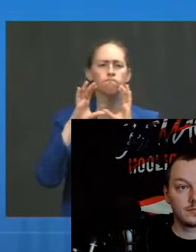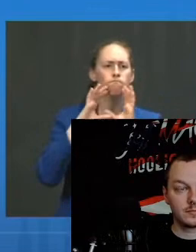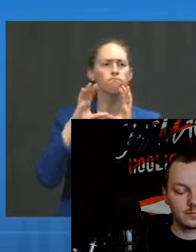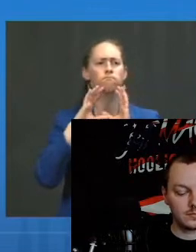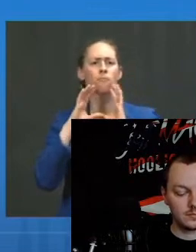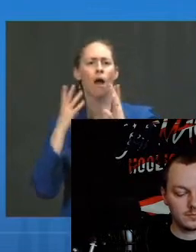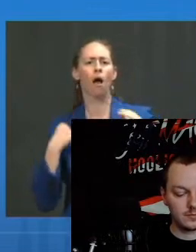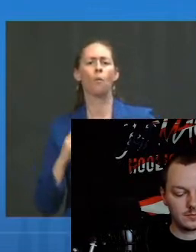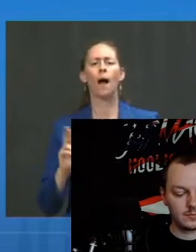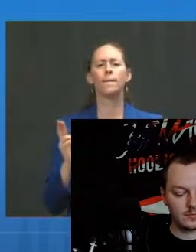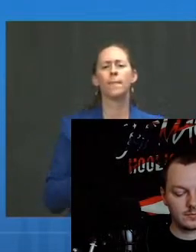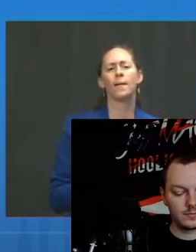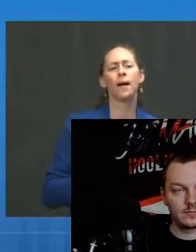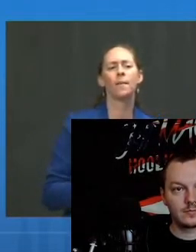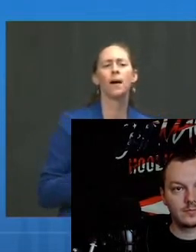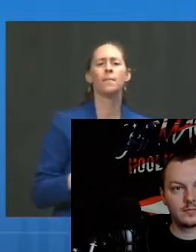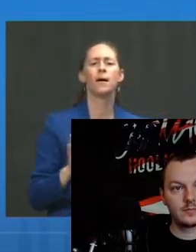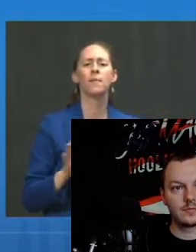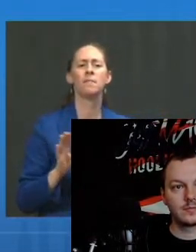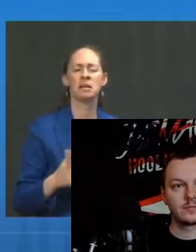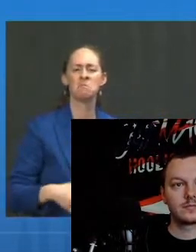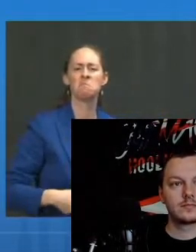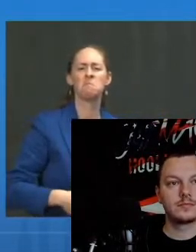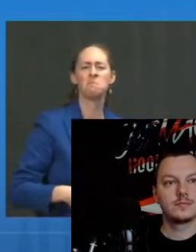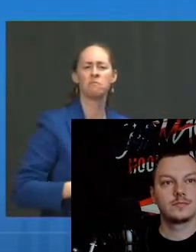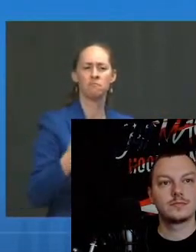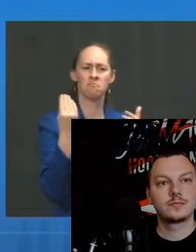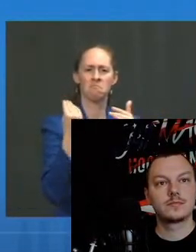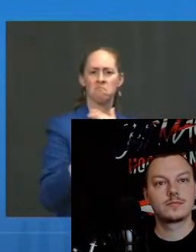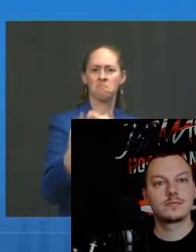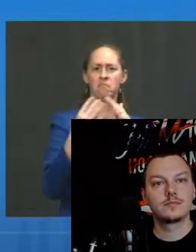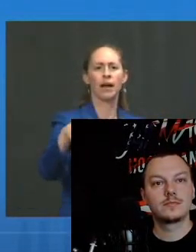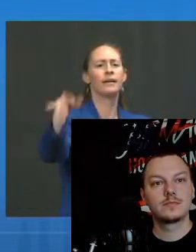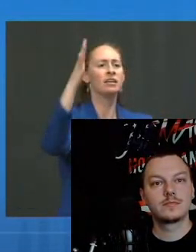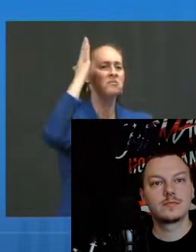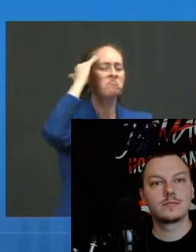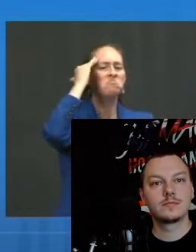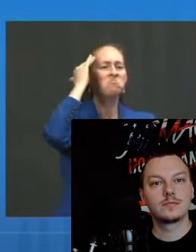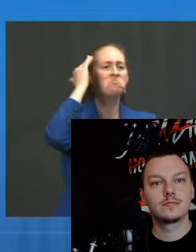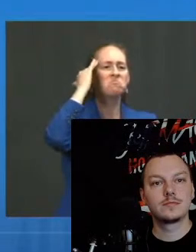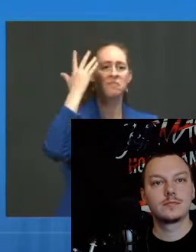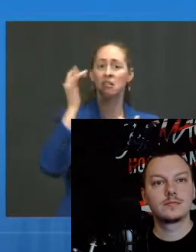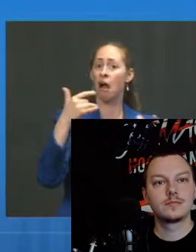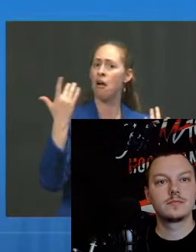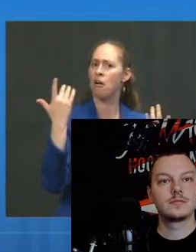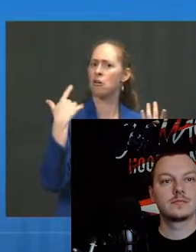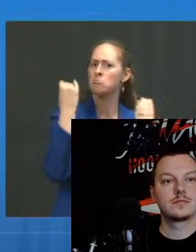sense of what may come. And that's what we were doing with that announcement. Thanks, Dr. Murthy. Next question.